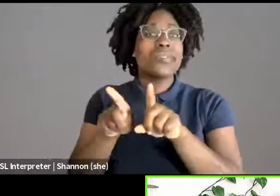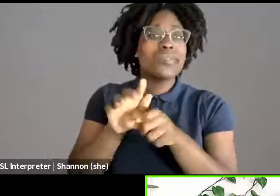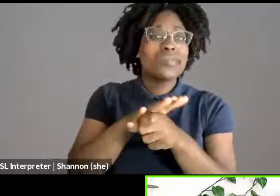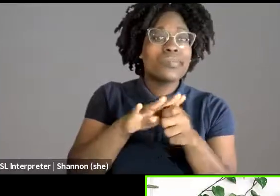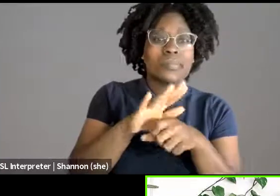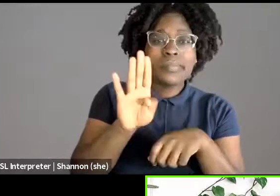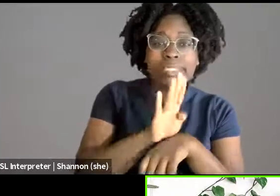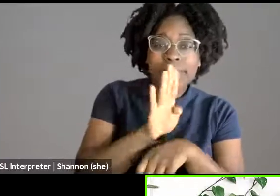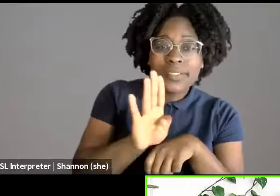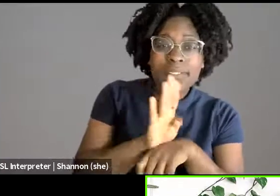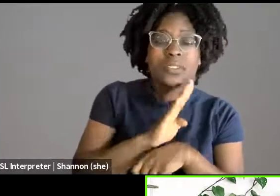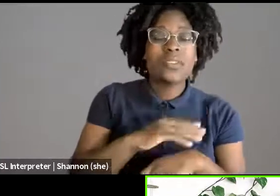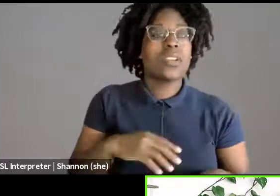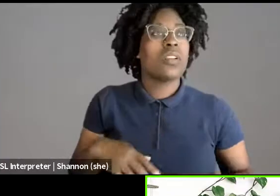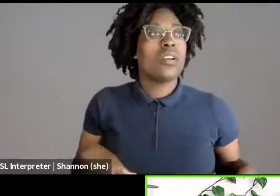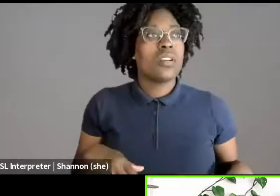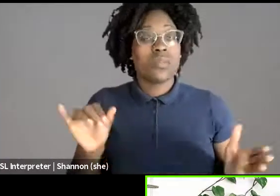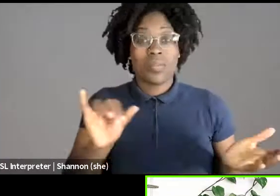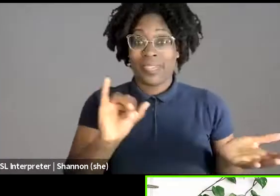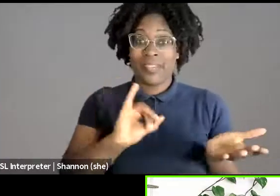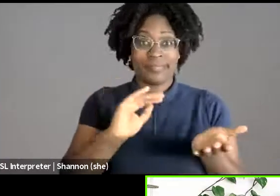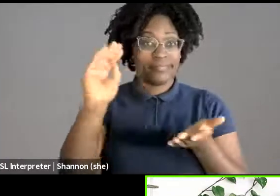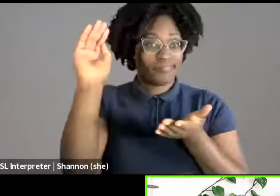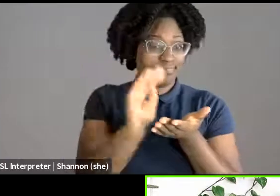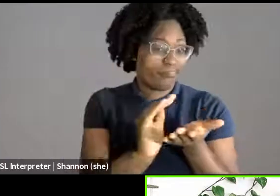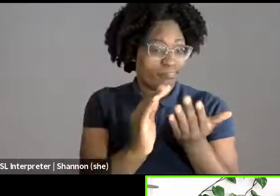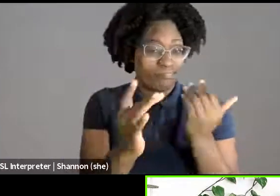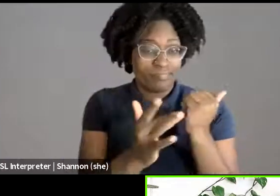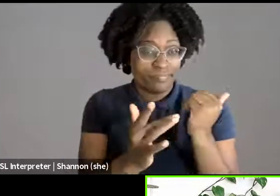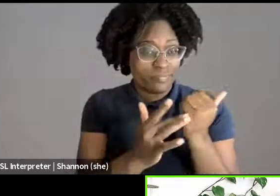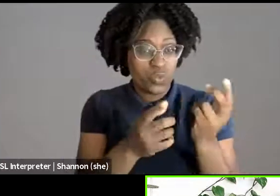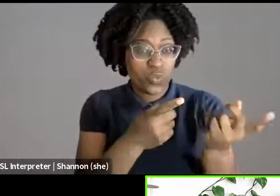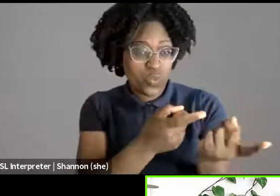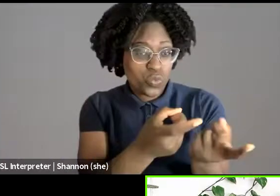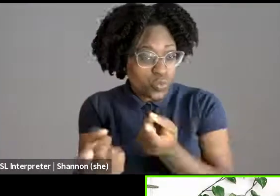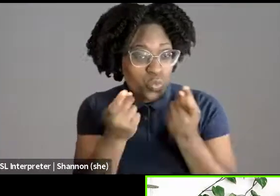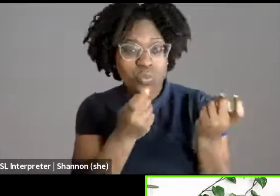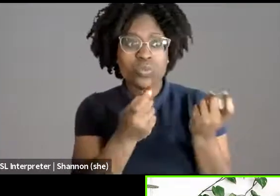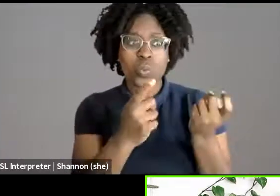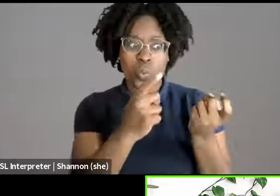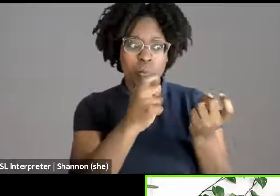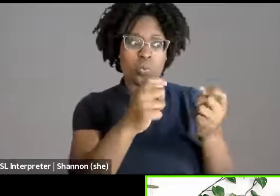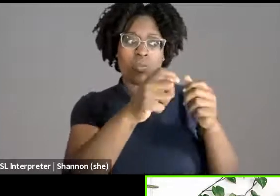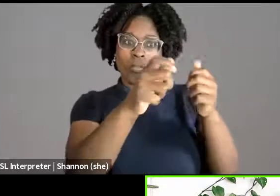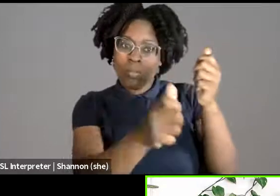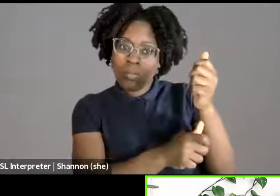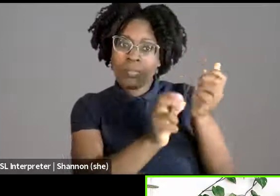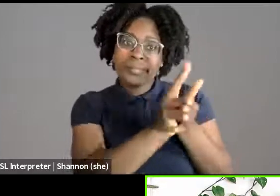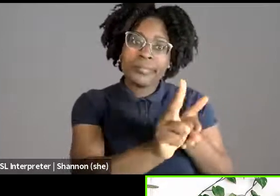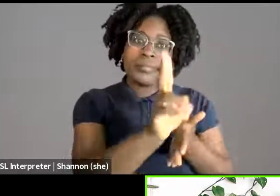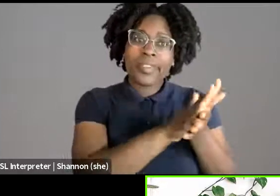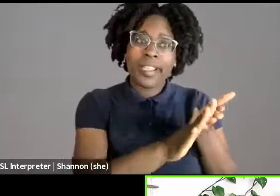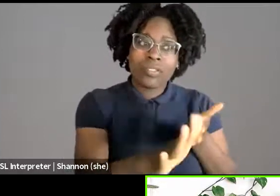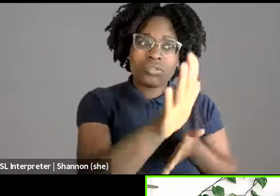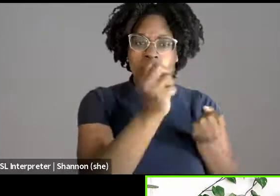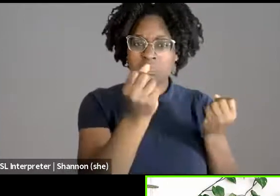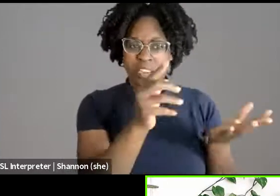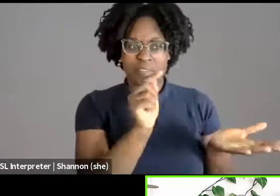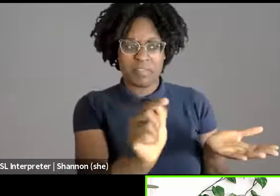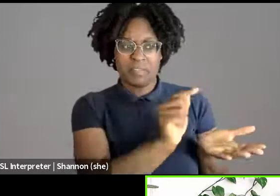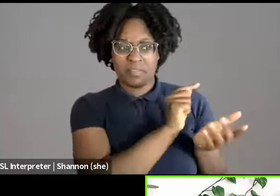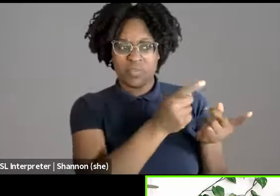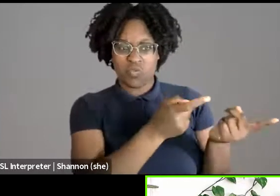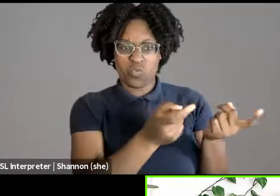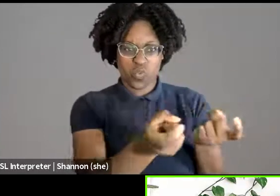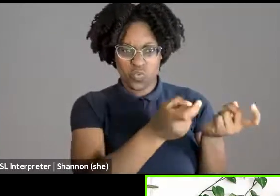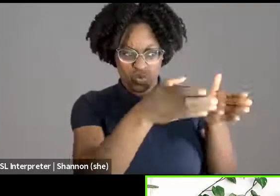tech recruiters and CS departments of colleges and universities are aware of this, but the American Indian Science and